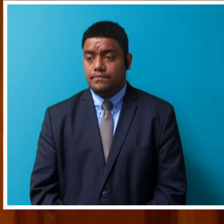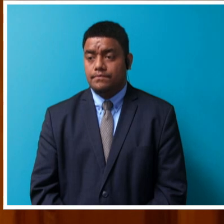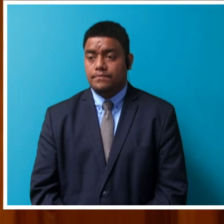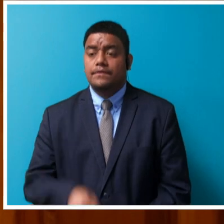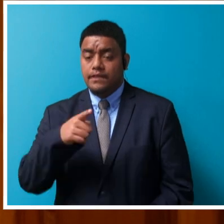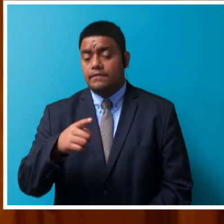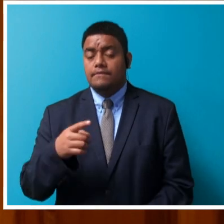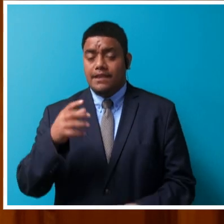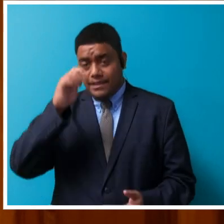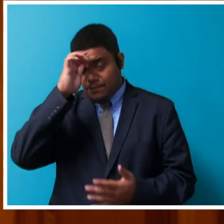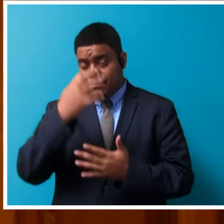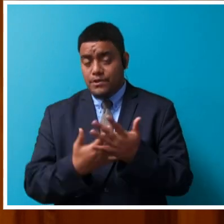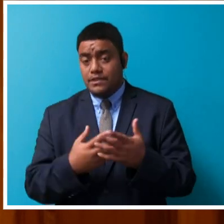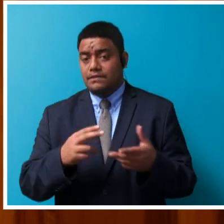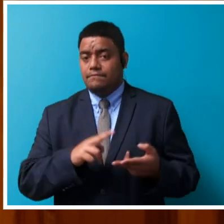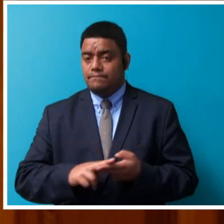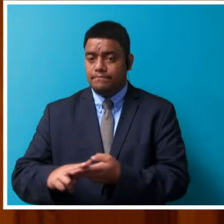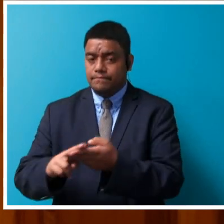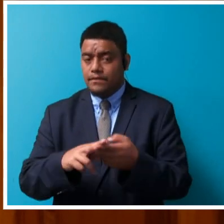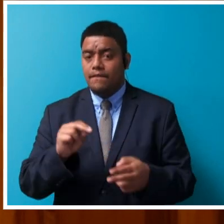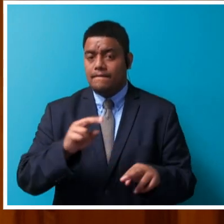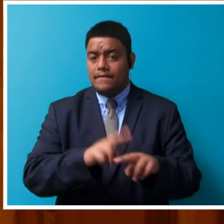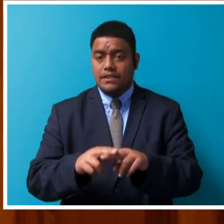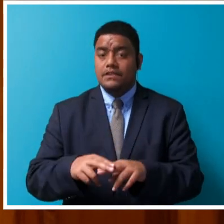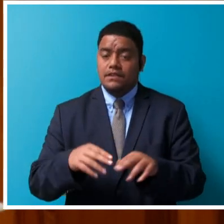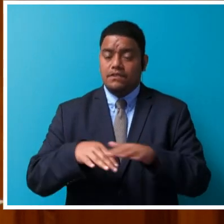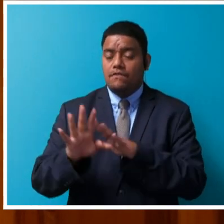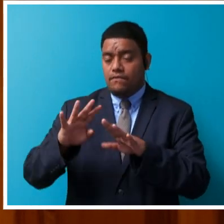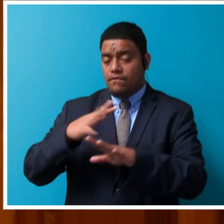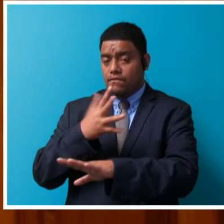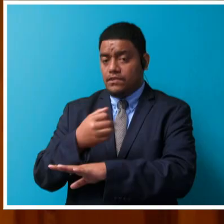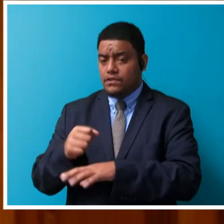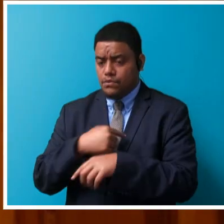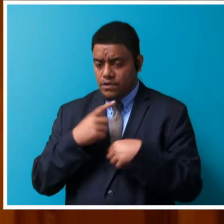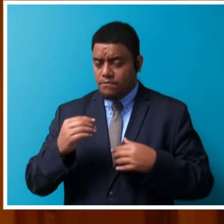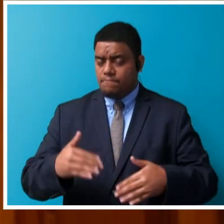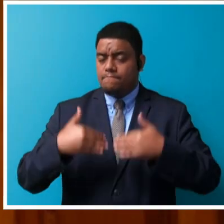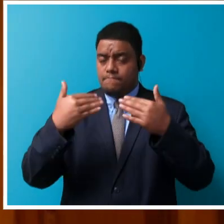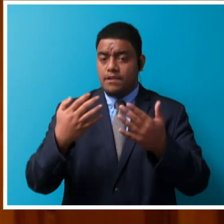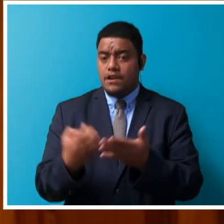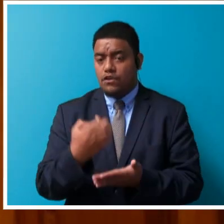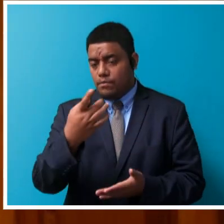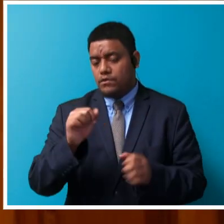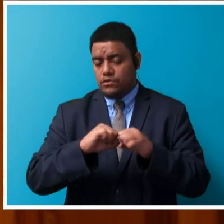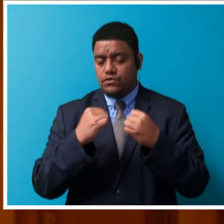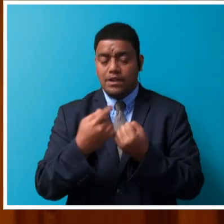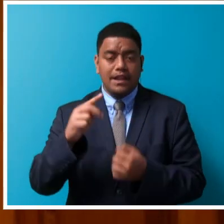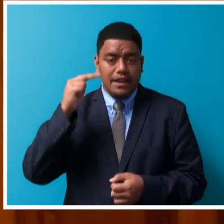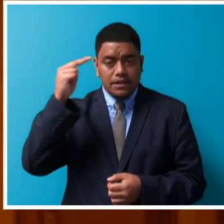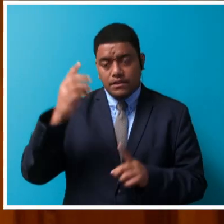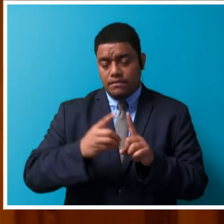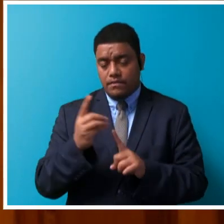the expertise, networks, and contributions of Fijians abroad, we can further advance our economic, social, and national